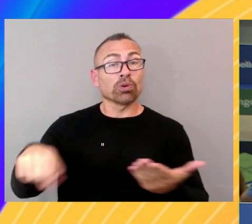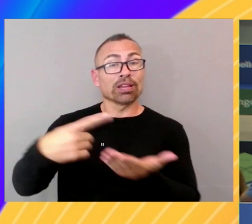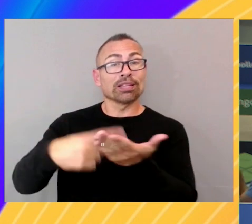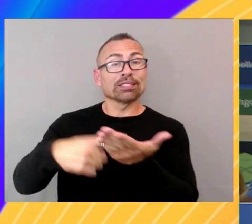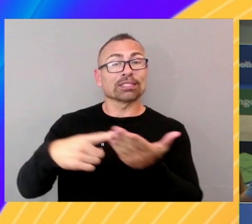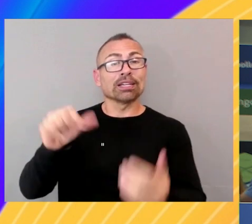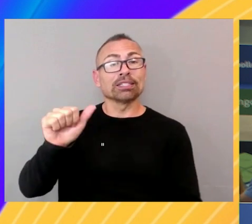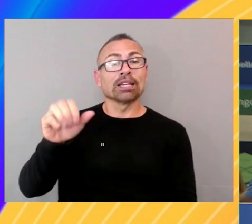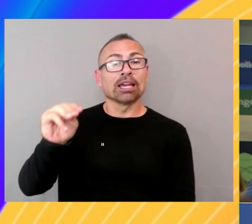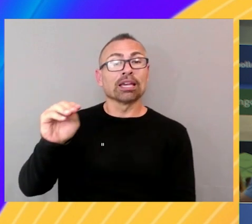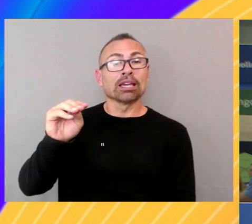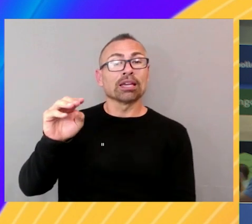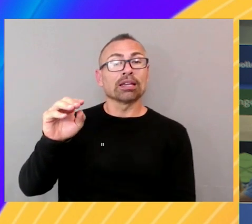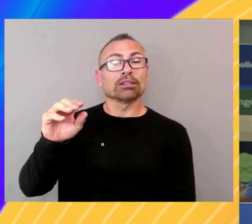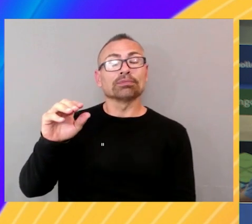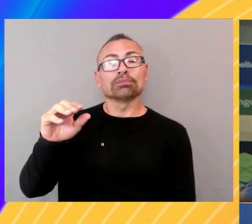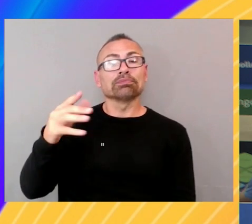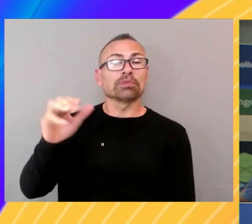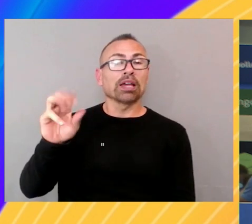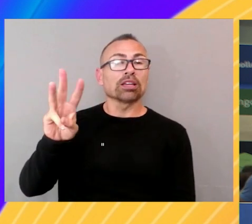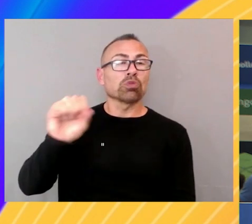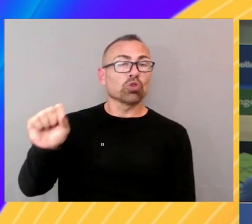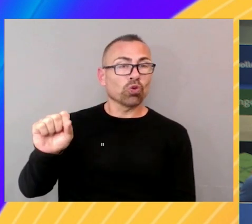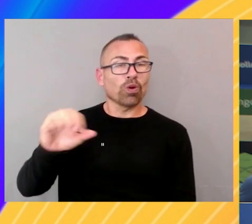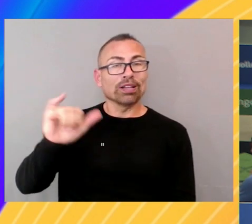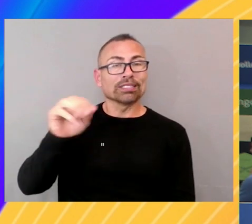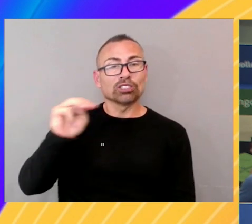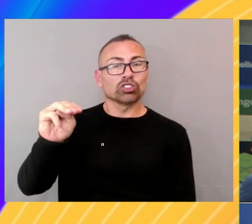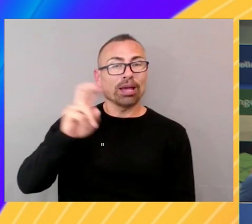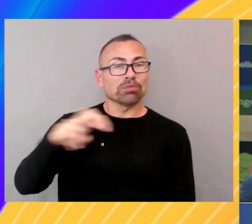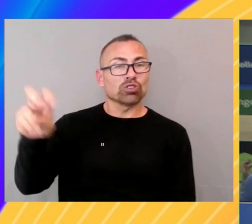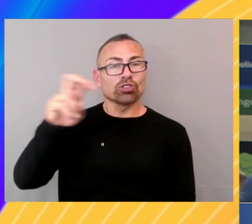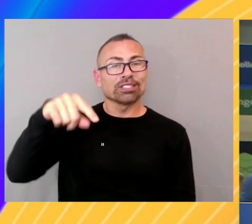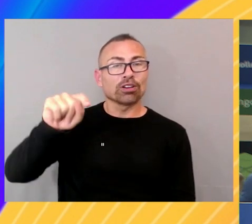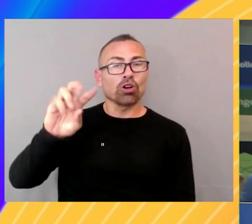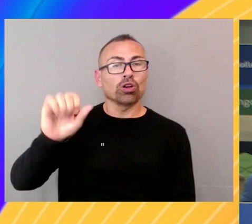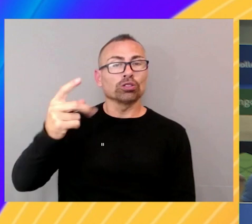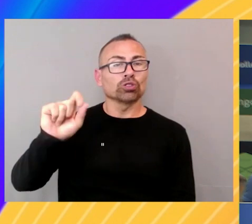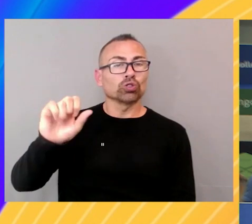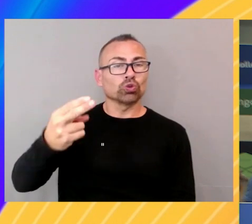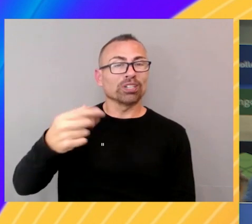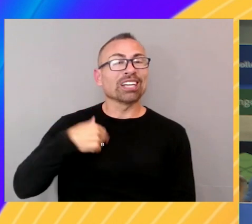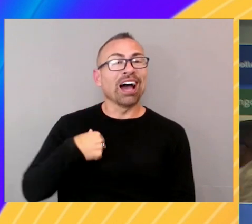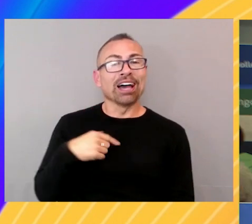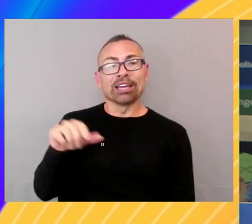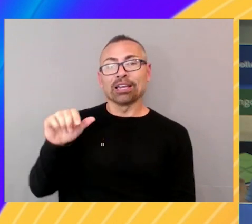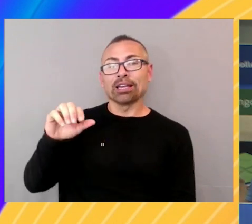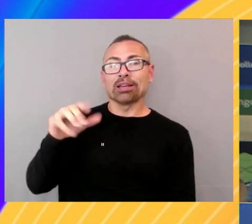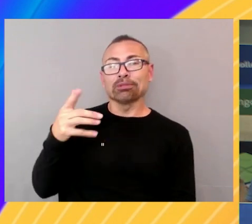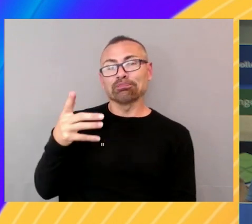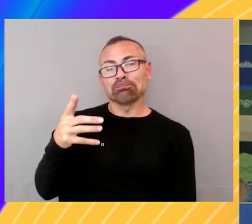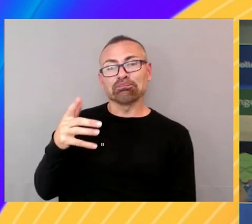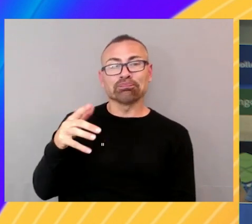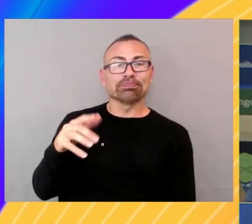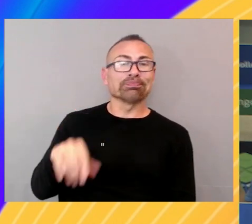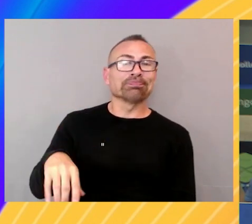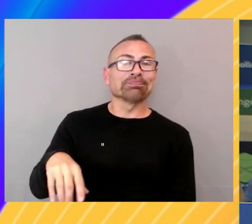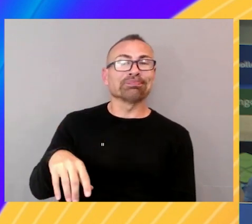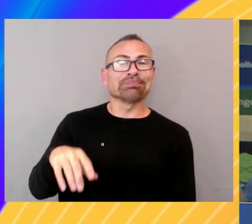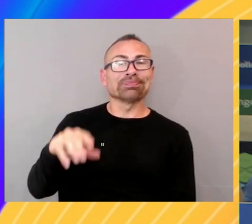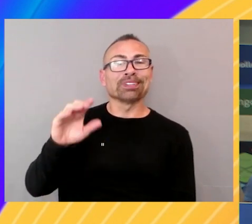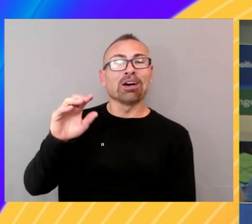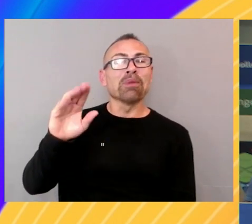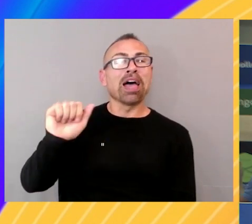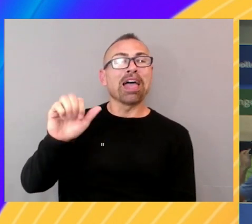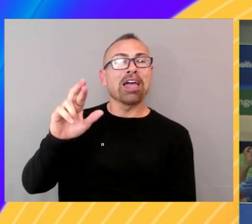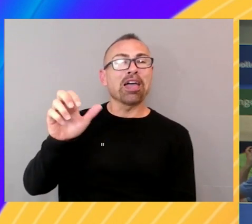Aaron Hunter. I'm a technical trainer on the AWS Training Certification team, and with me, we have my good friend, Justin. Hey, how's it going? What's going on, Justin? Let's go